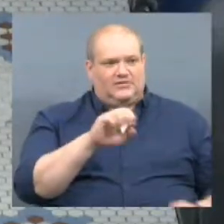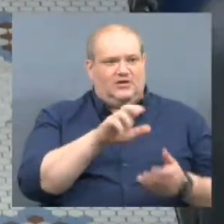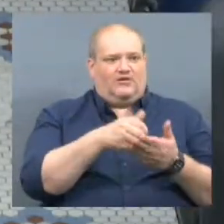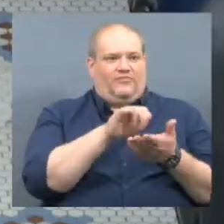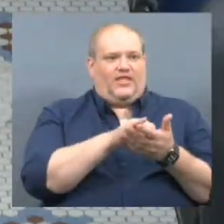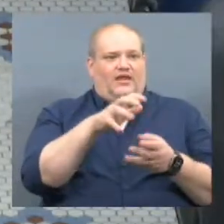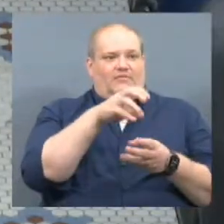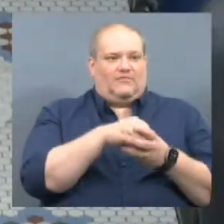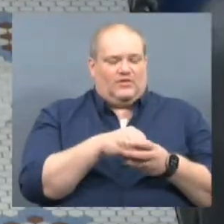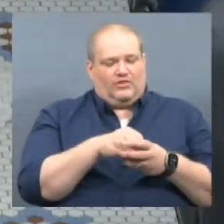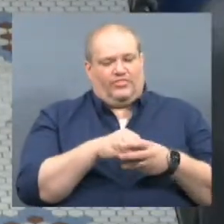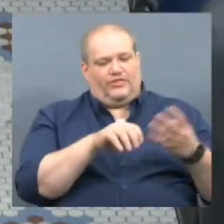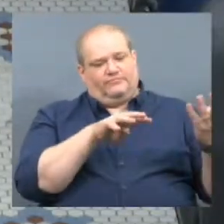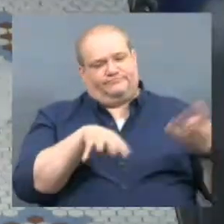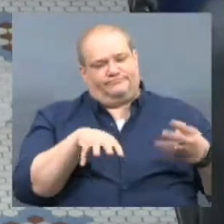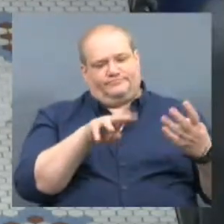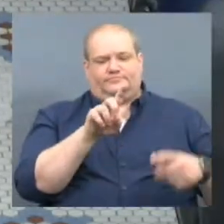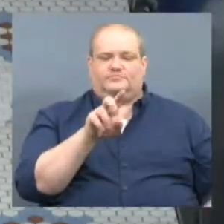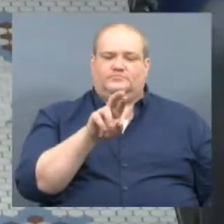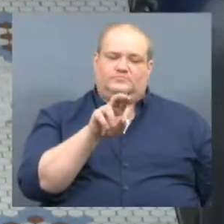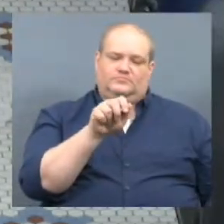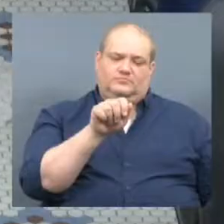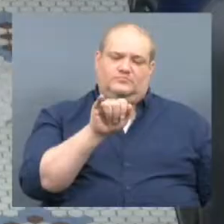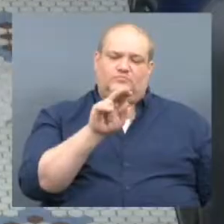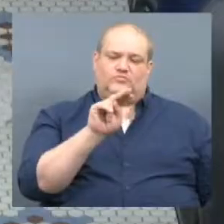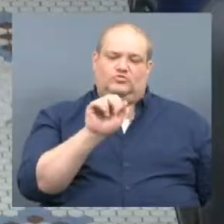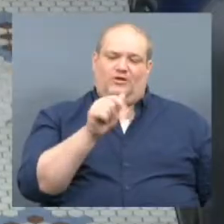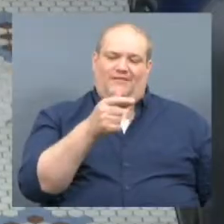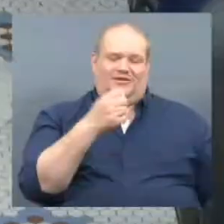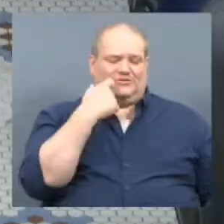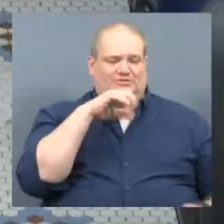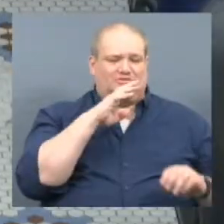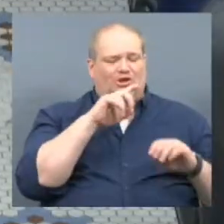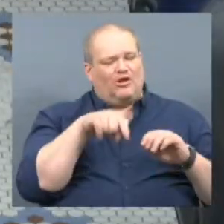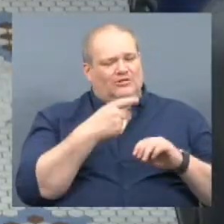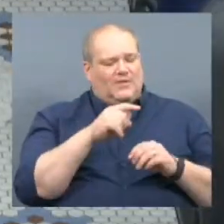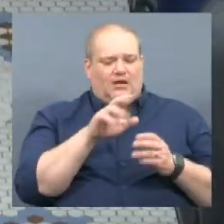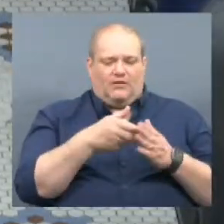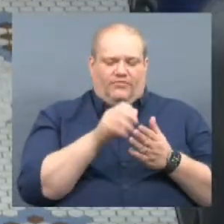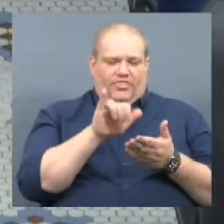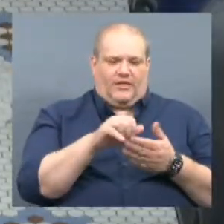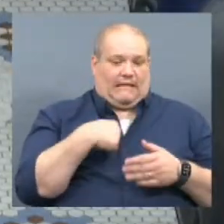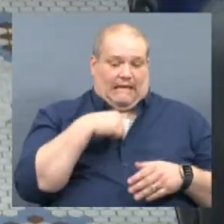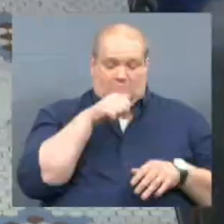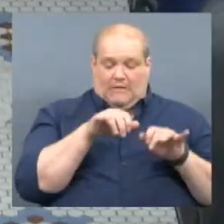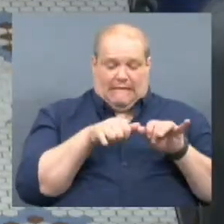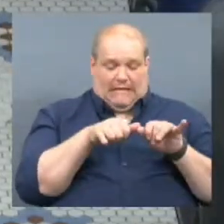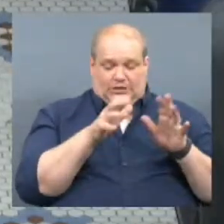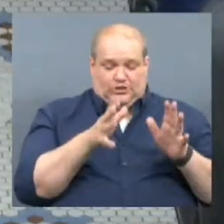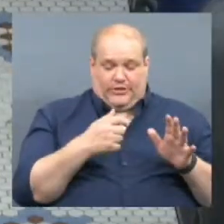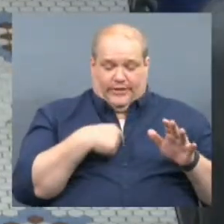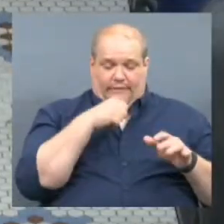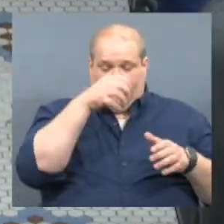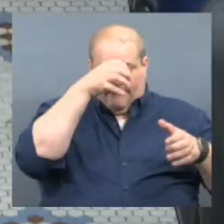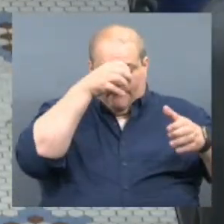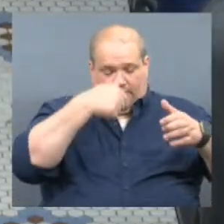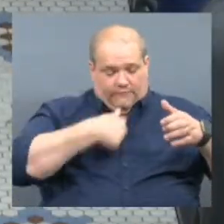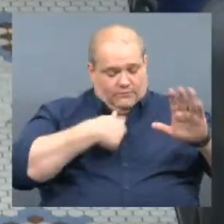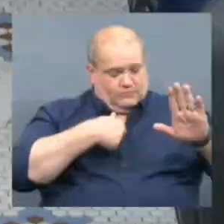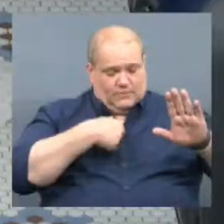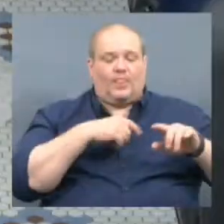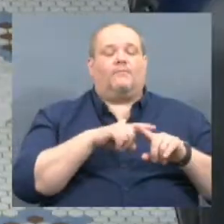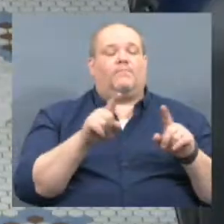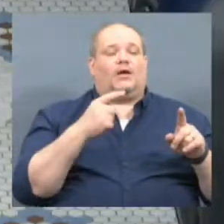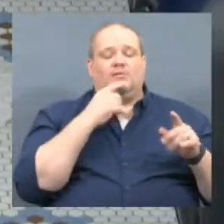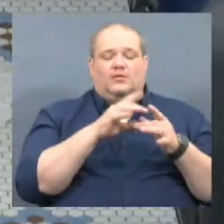as drainage and the other things that he just spoke about. I'm not an engineer, so I don't do that. But what I'm saying